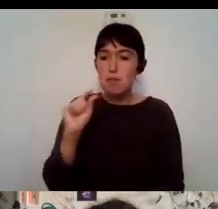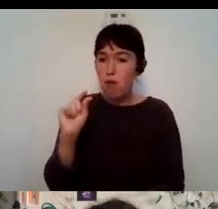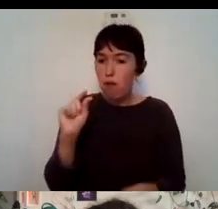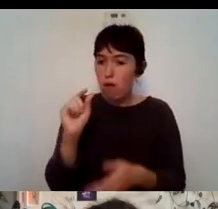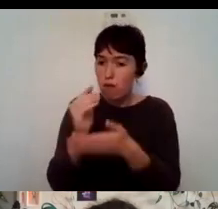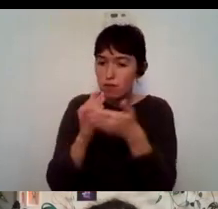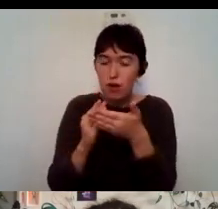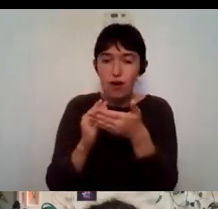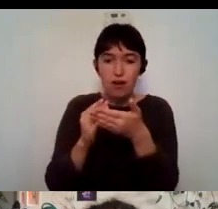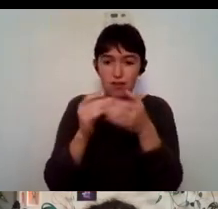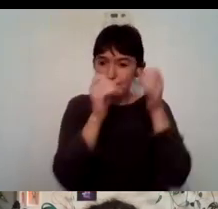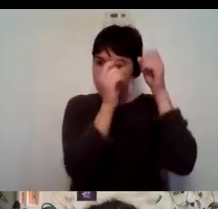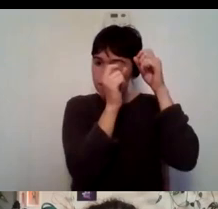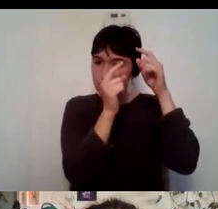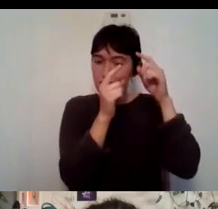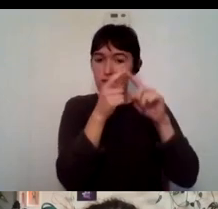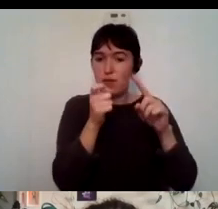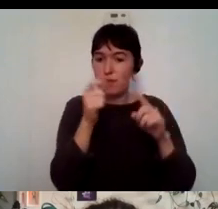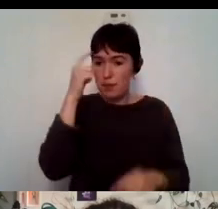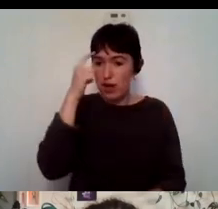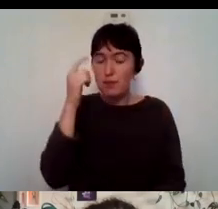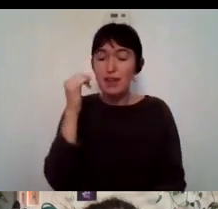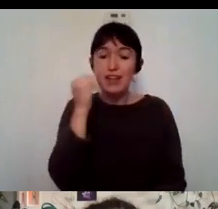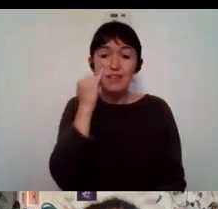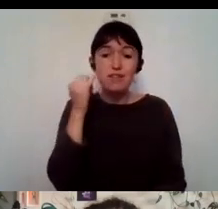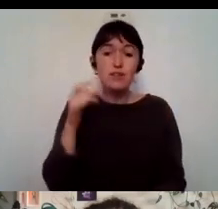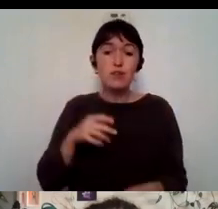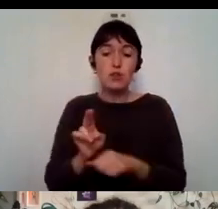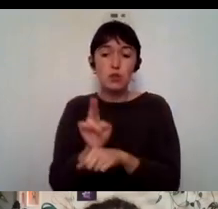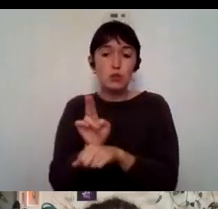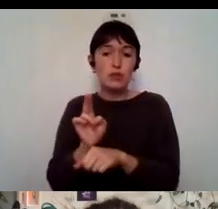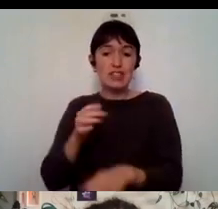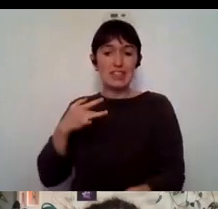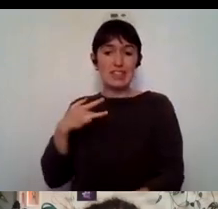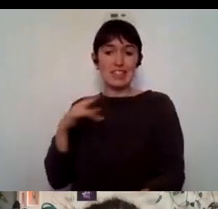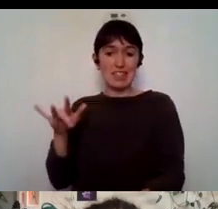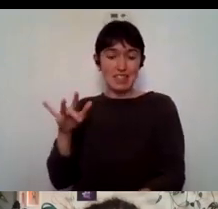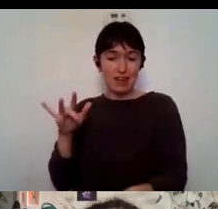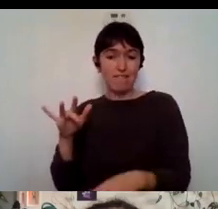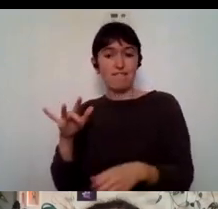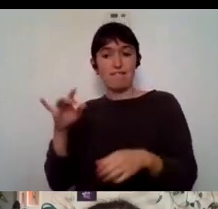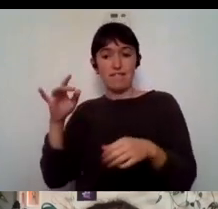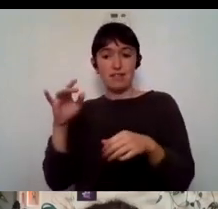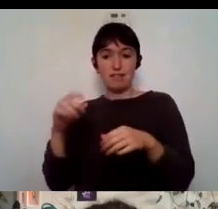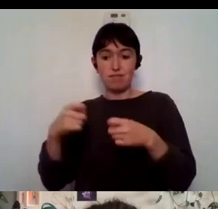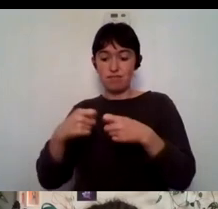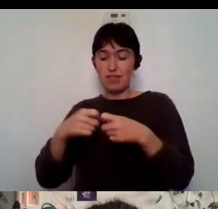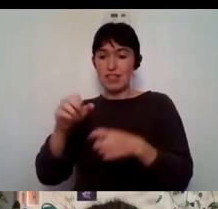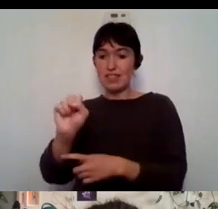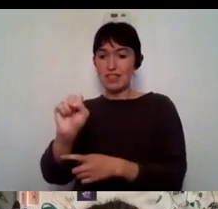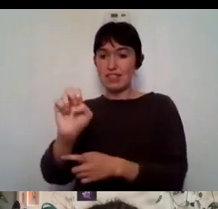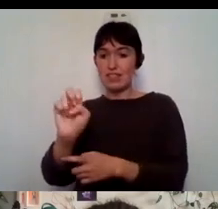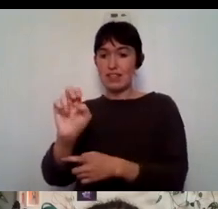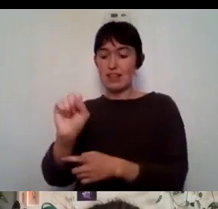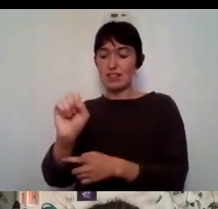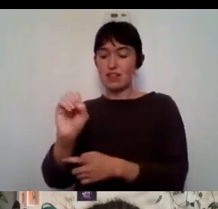brain. But if we use really sensitive electrical sensors, they're looking for that electricity. And hopefully we get some of it,